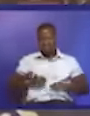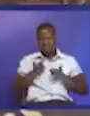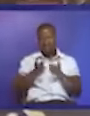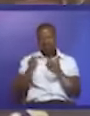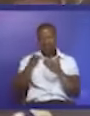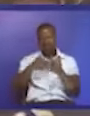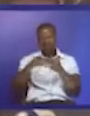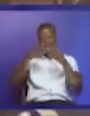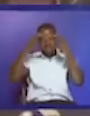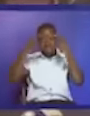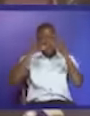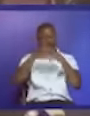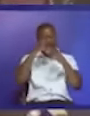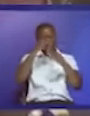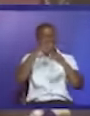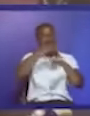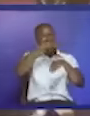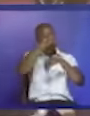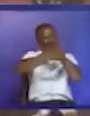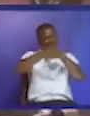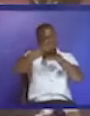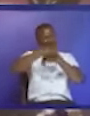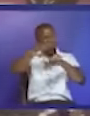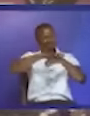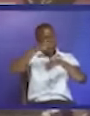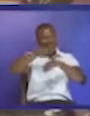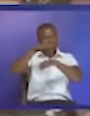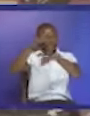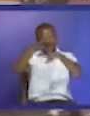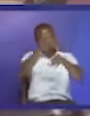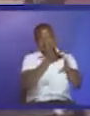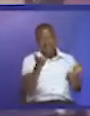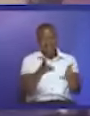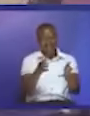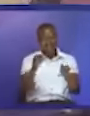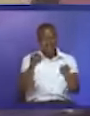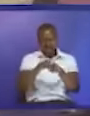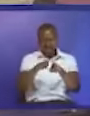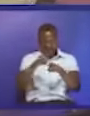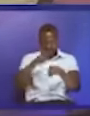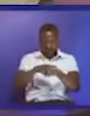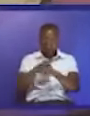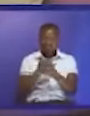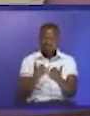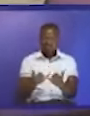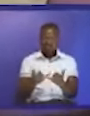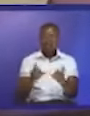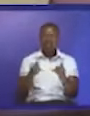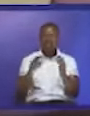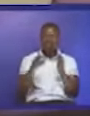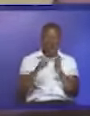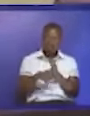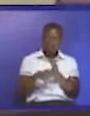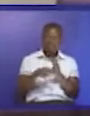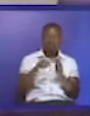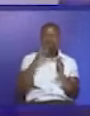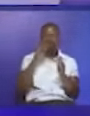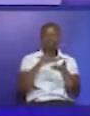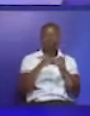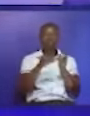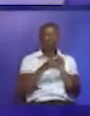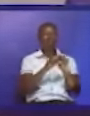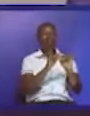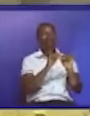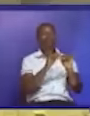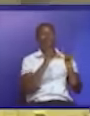around the nations of the earth, even at such a time as this. And then it does not just stop at